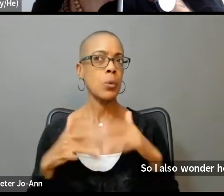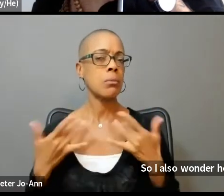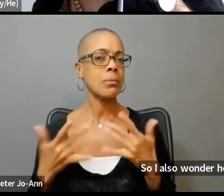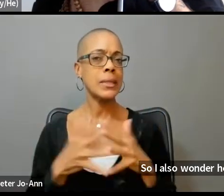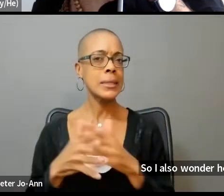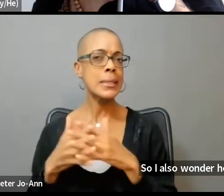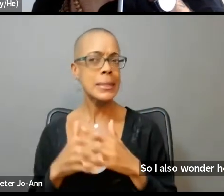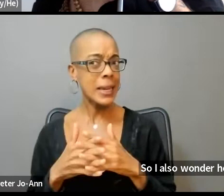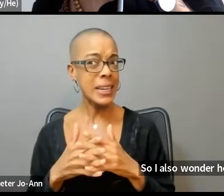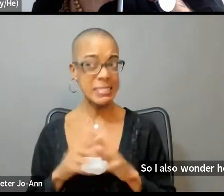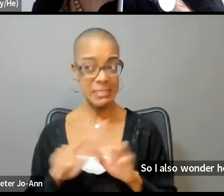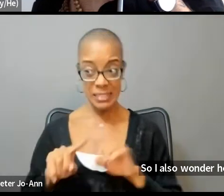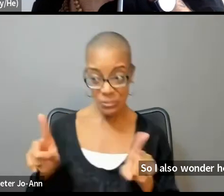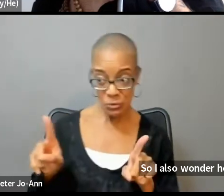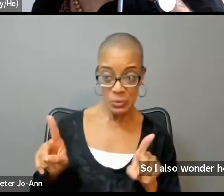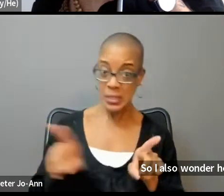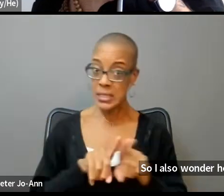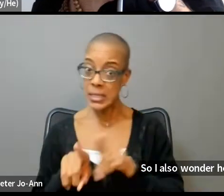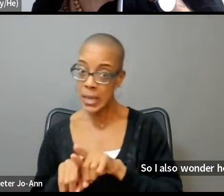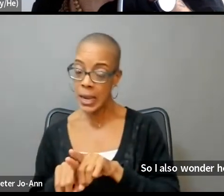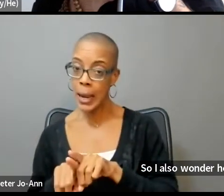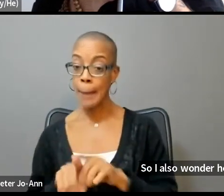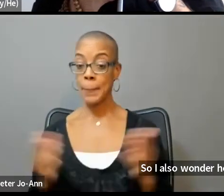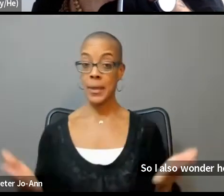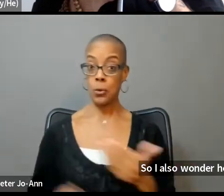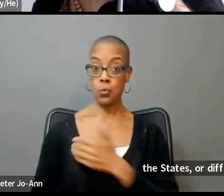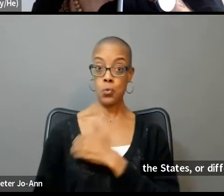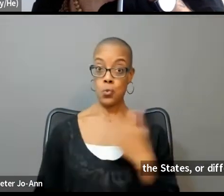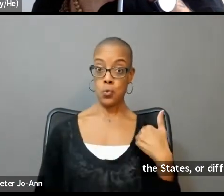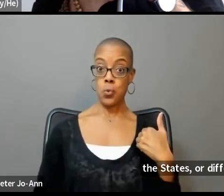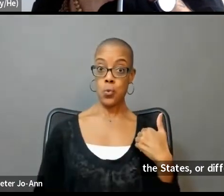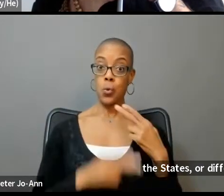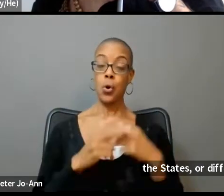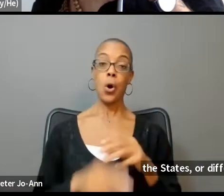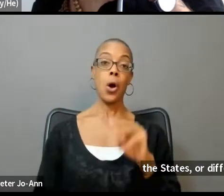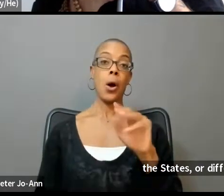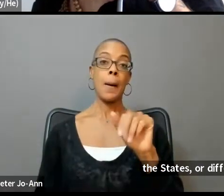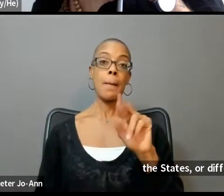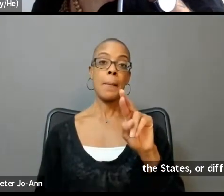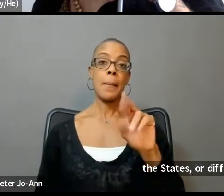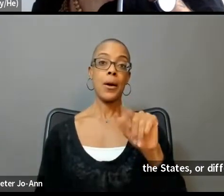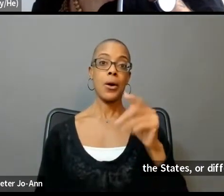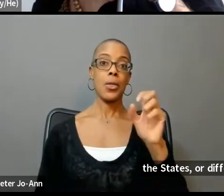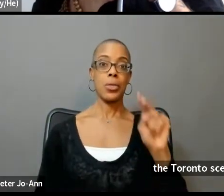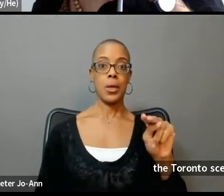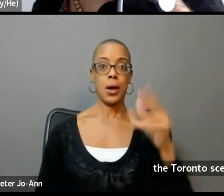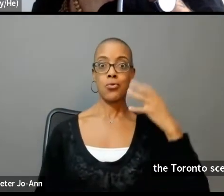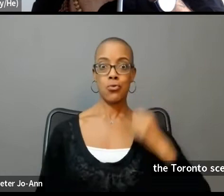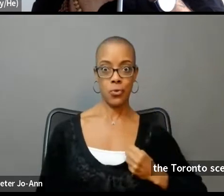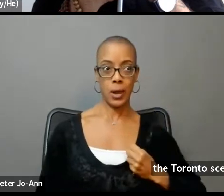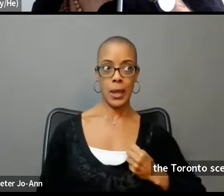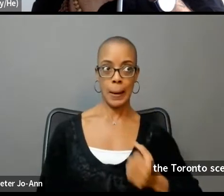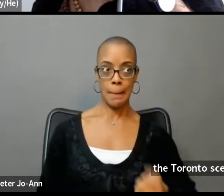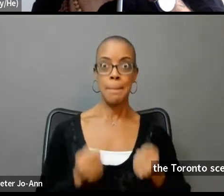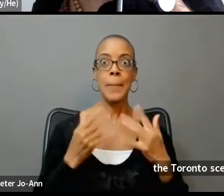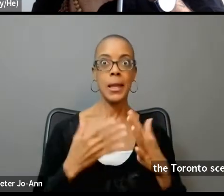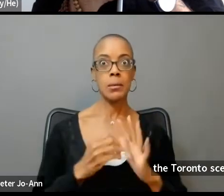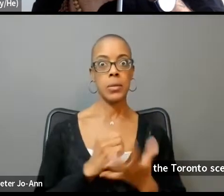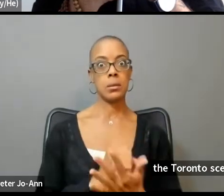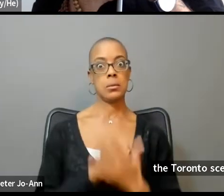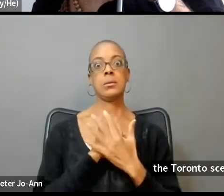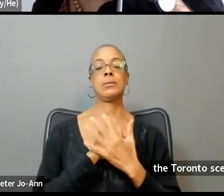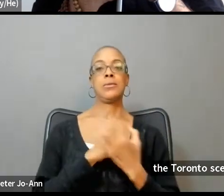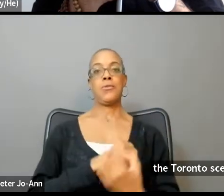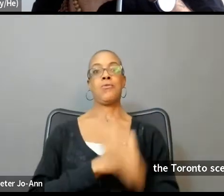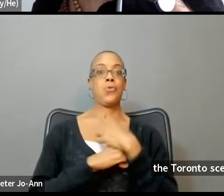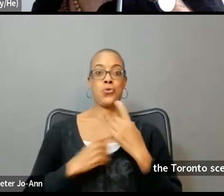But even thinking about in the Toronto scene, like there's this thing called marathon drag, which many of us have been forced to do Jade's